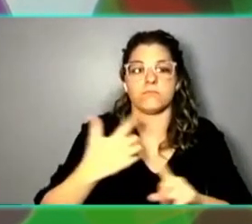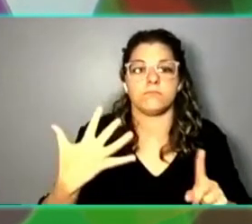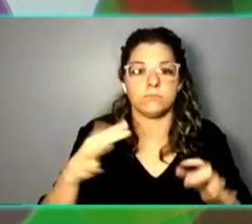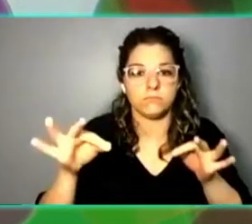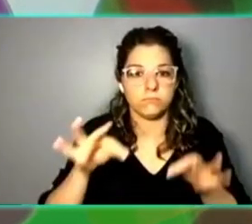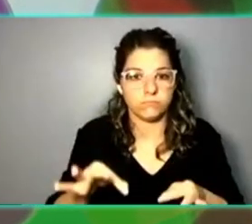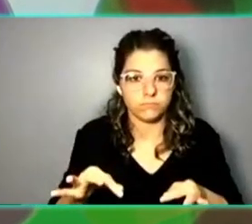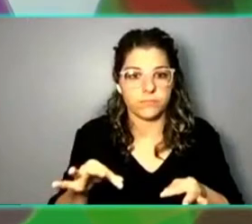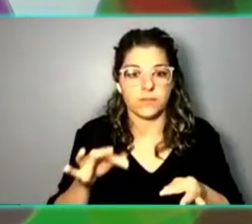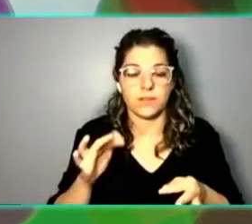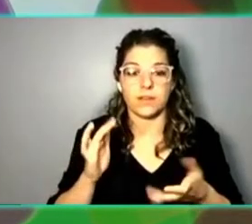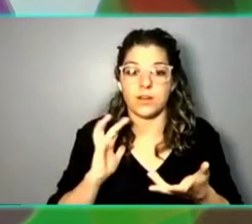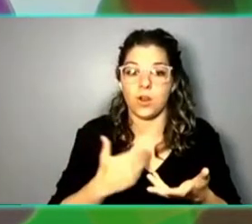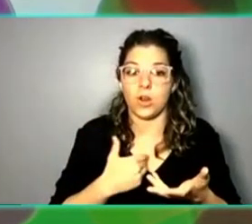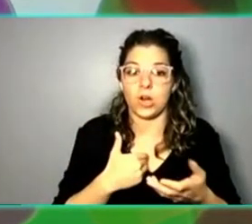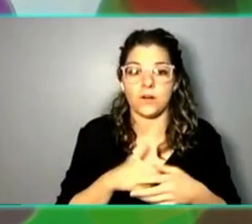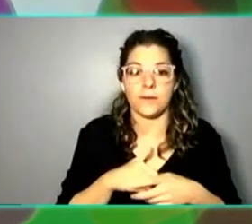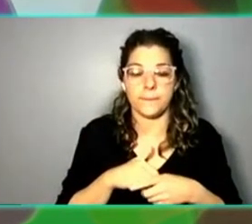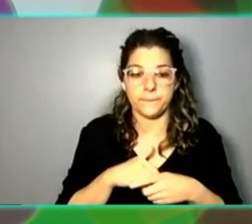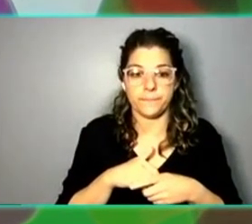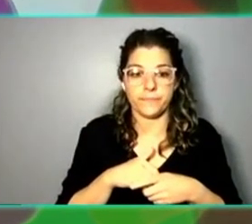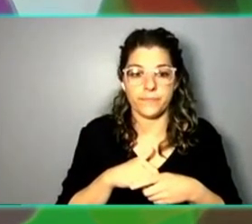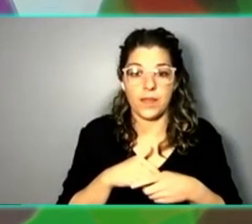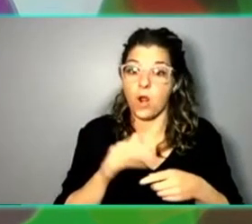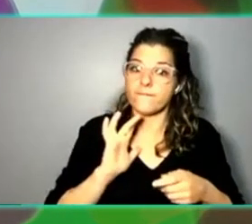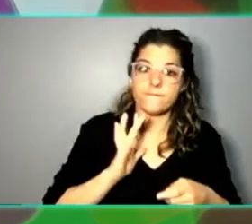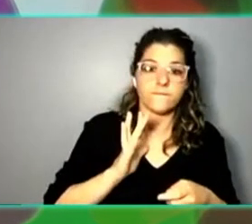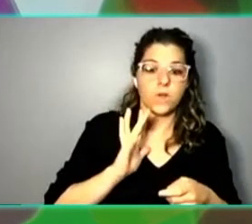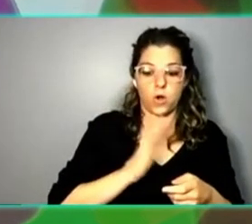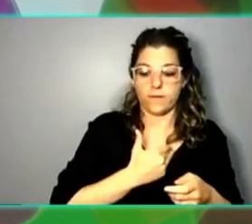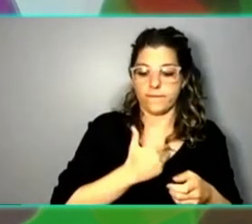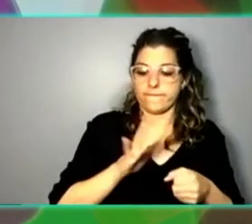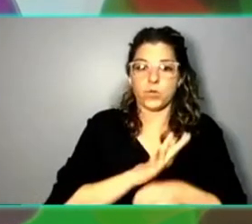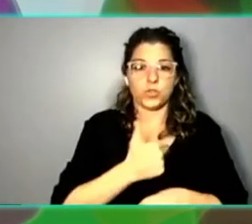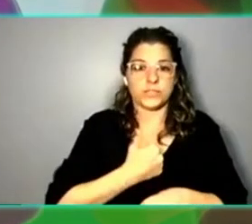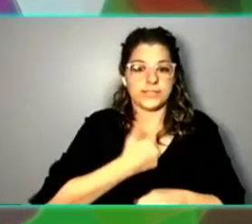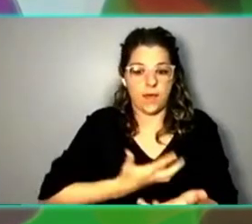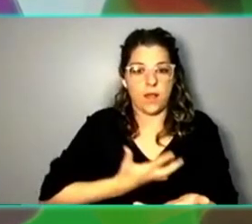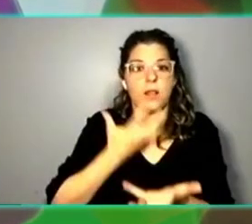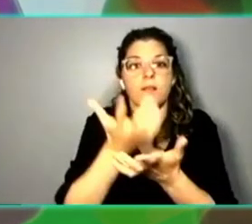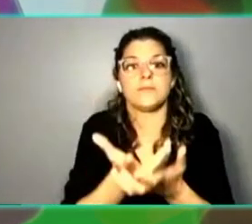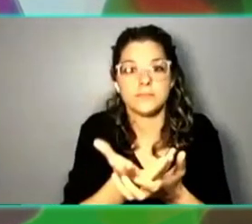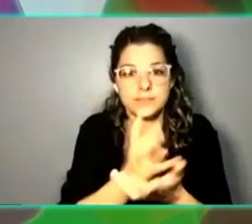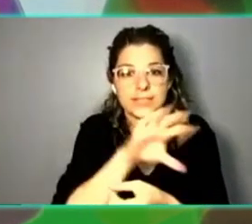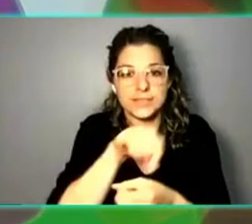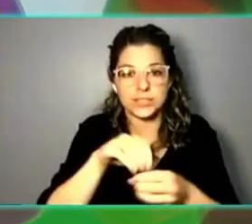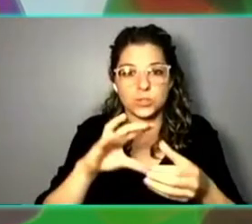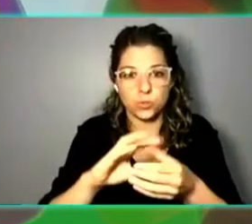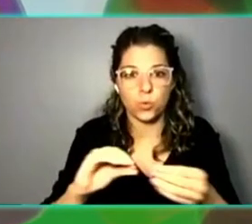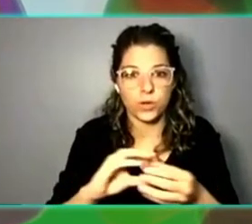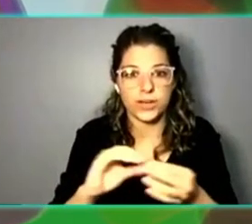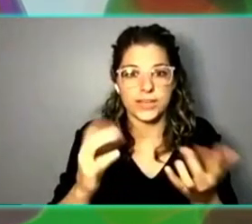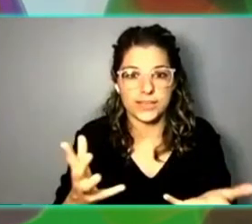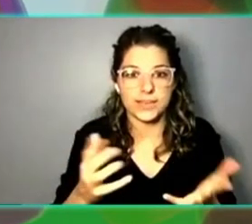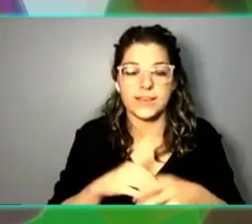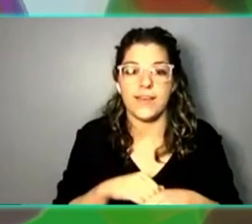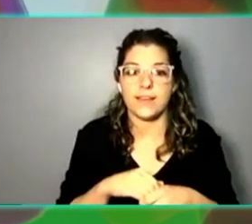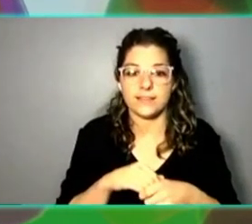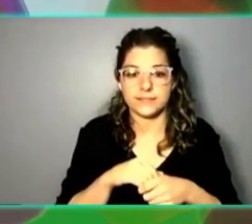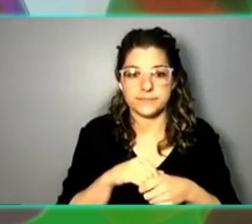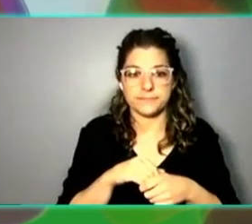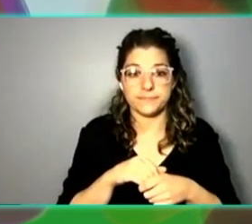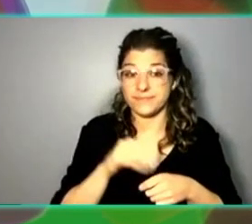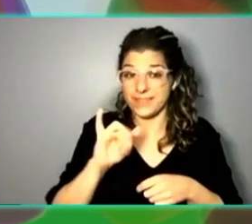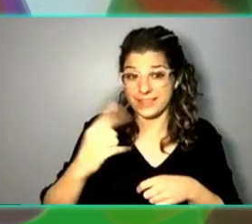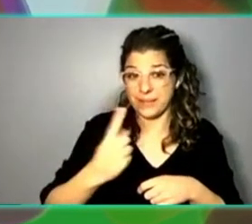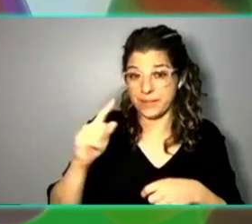full selves to the table and to the story. And, you know, that's something